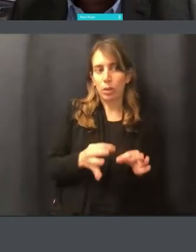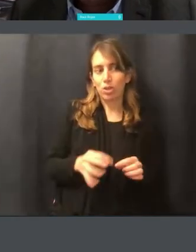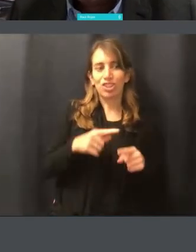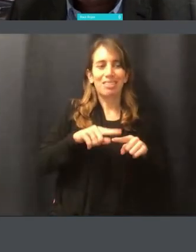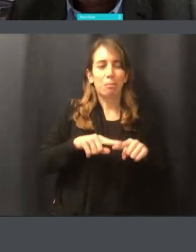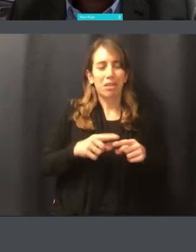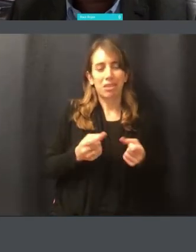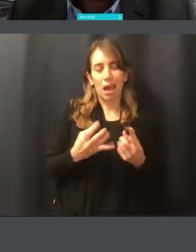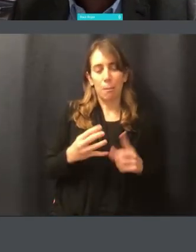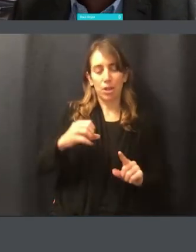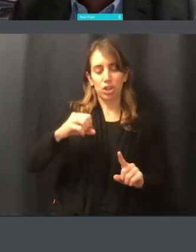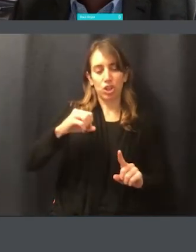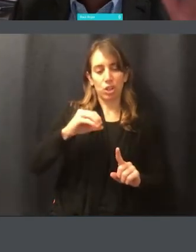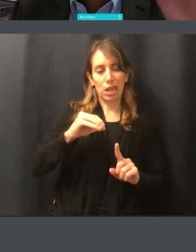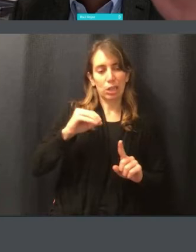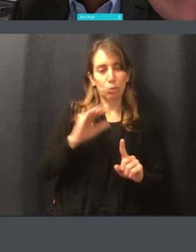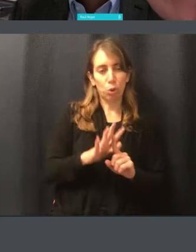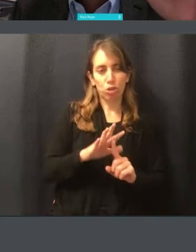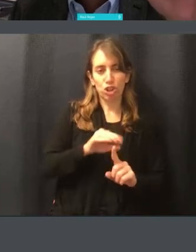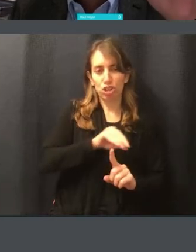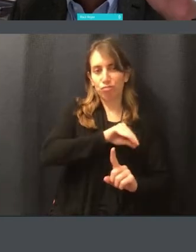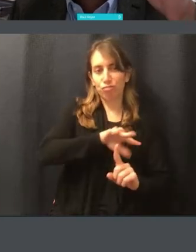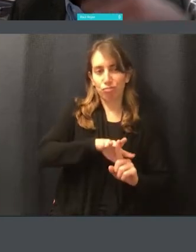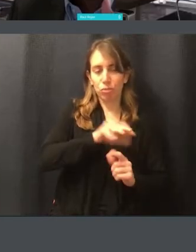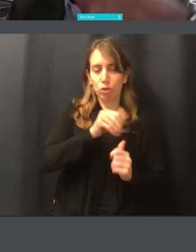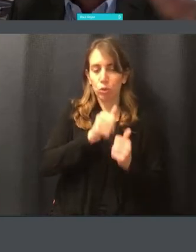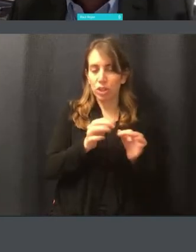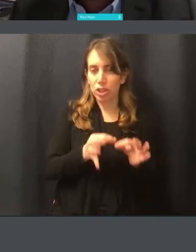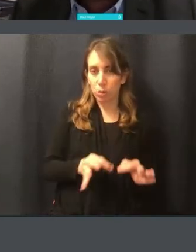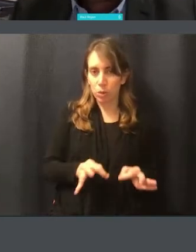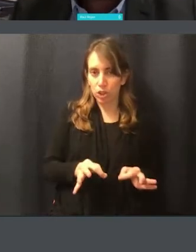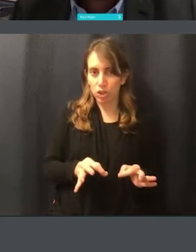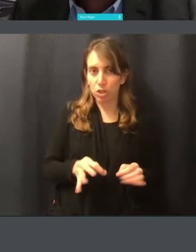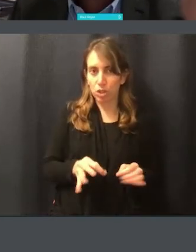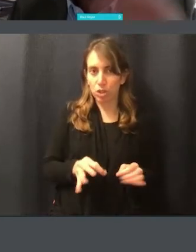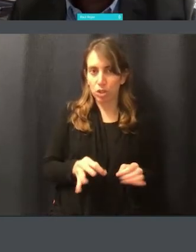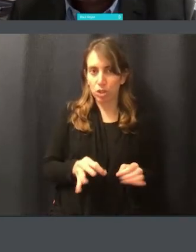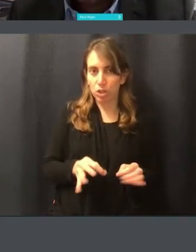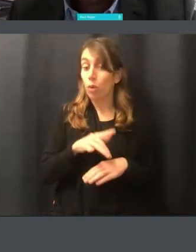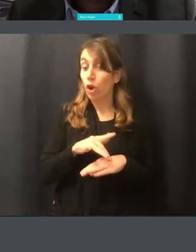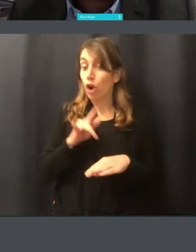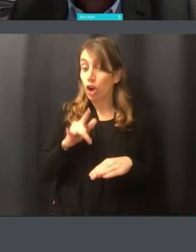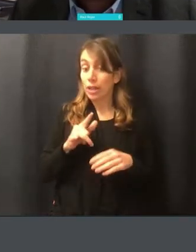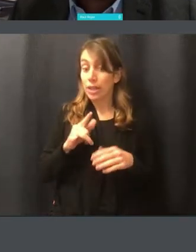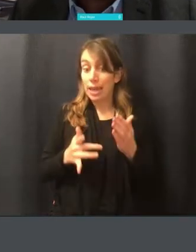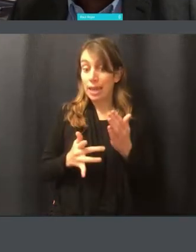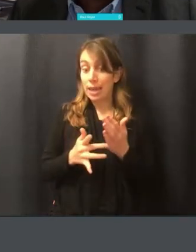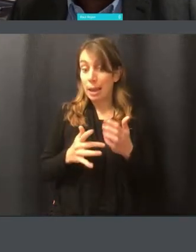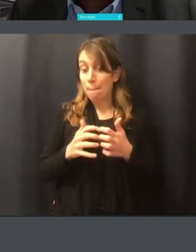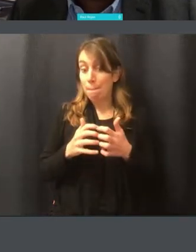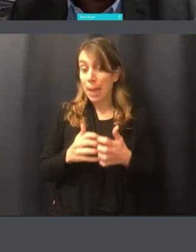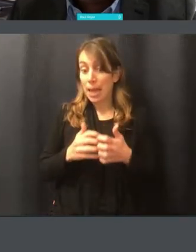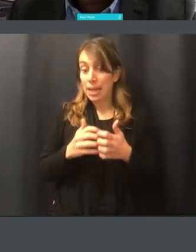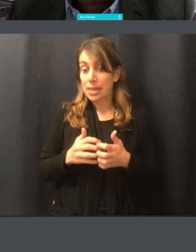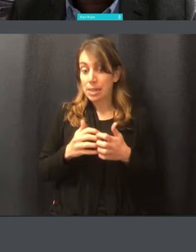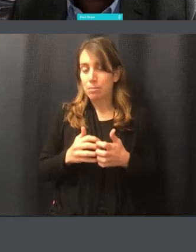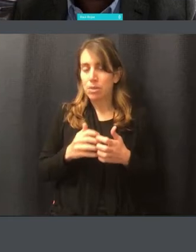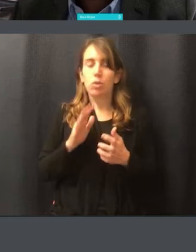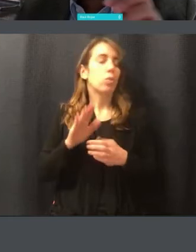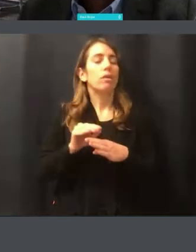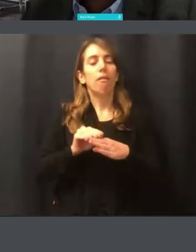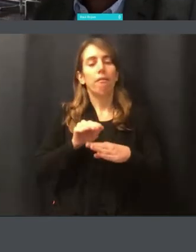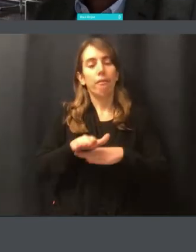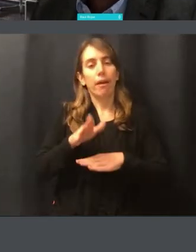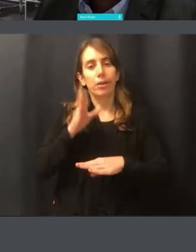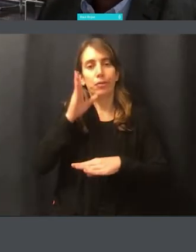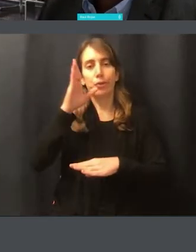that they're not mature systems. And again, these early mechanisms are going to affect our future learning. And importantly,